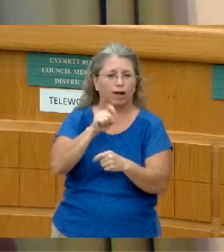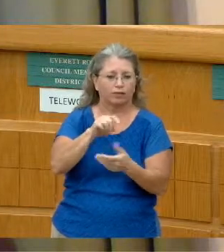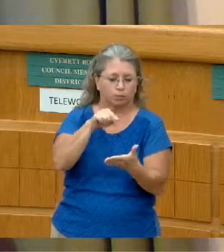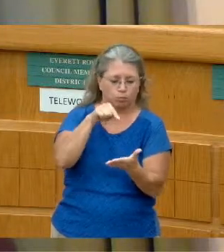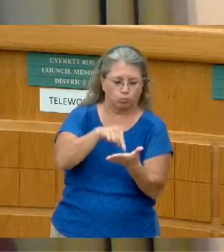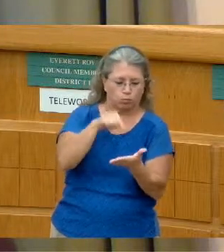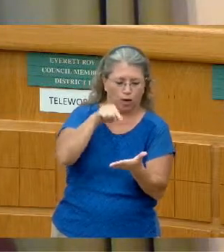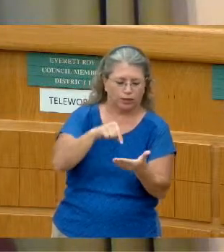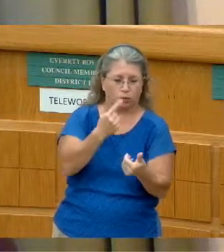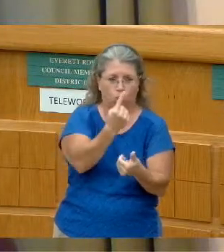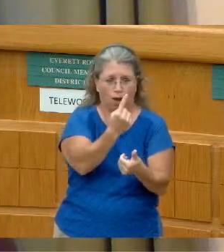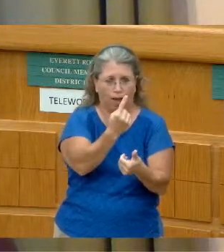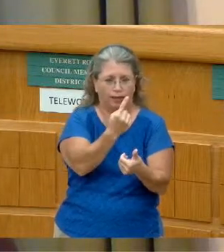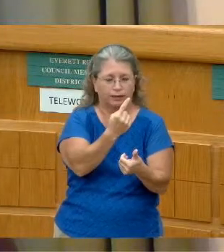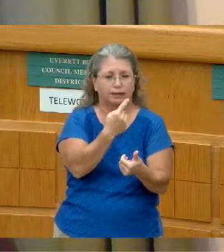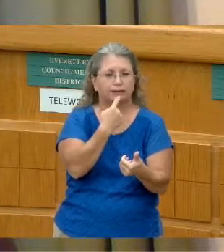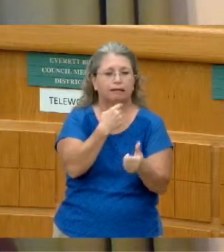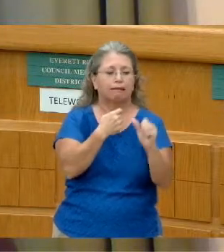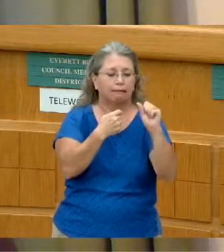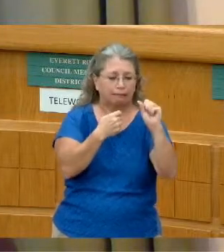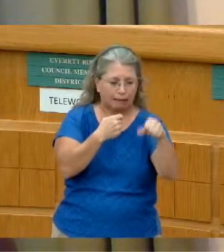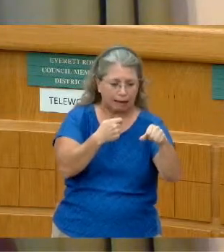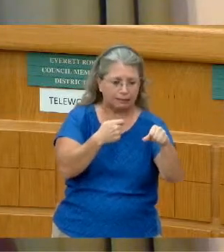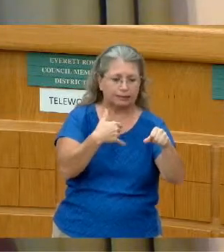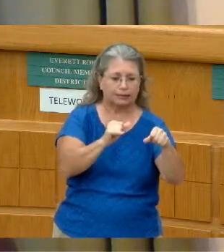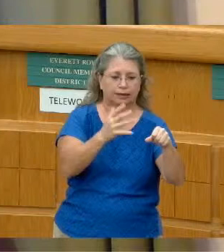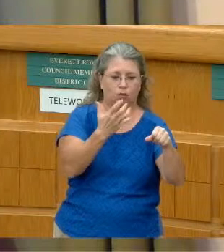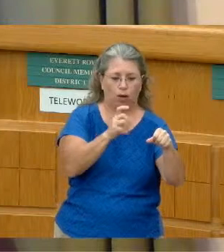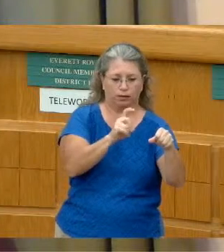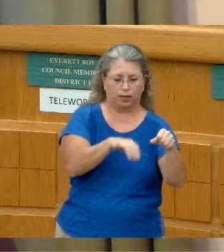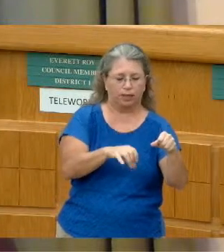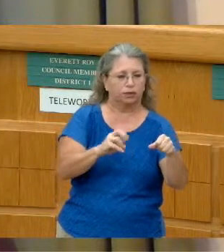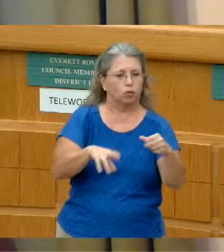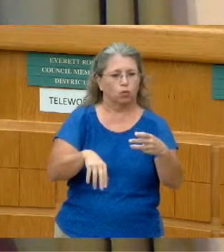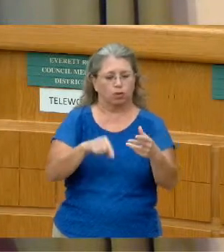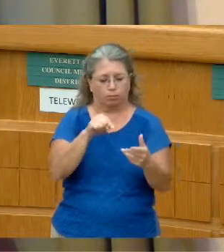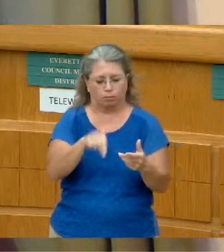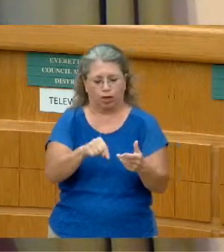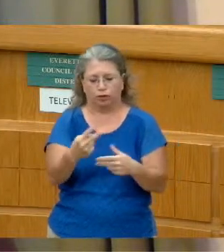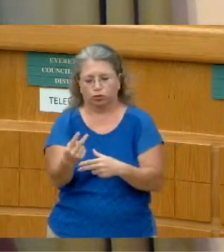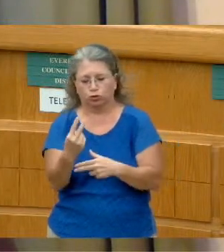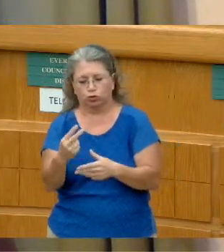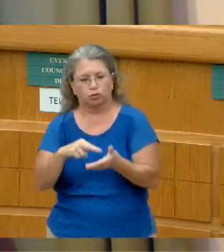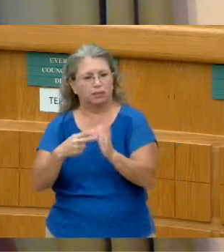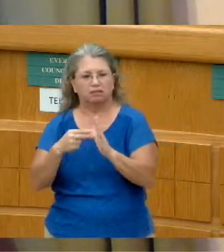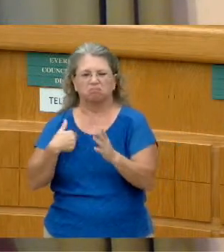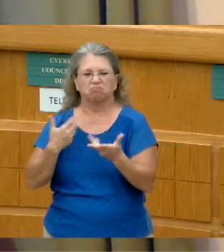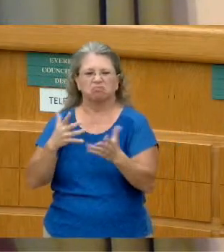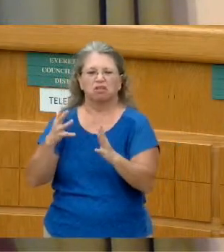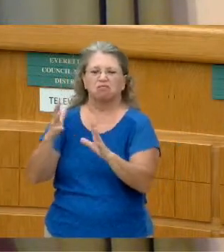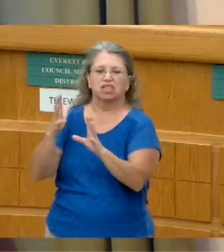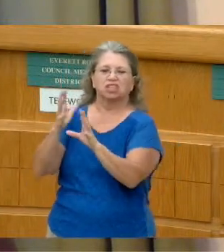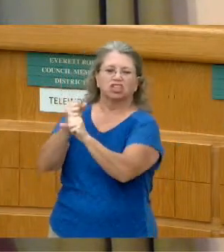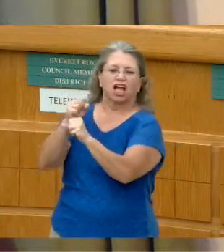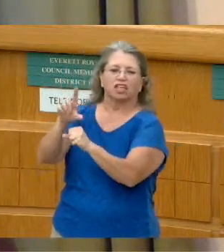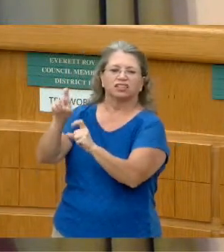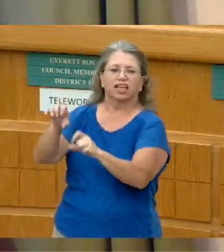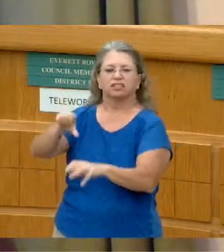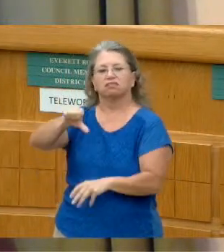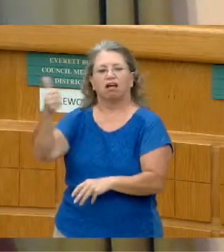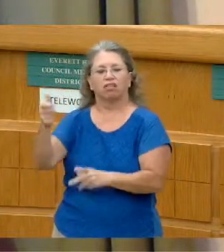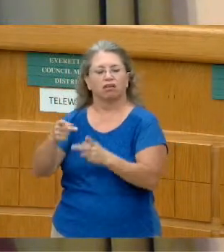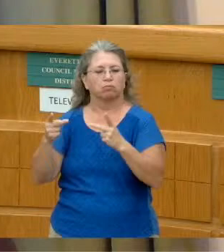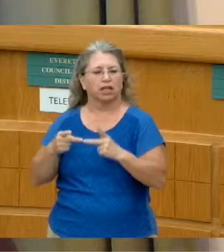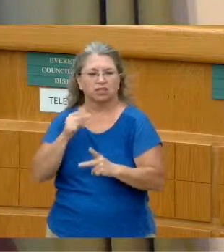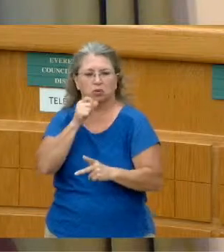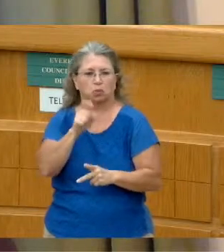get tested, or two, saying, I already got tested, I don't need a test any longer. We would appreciate that confirmation or